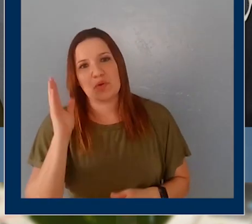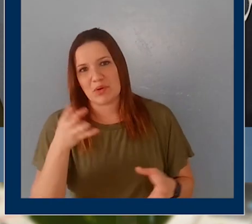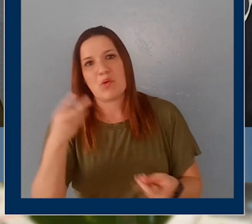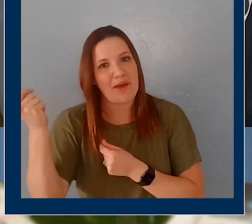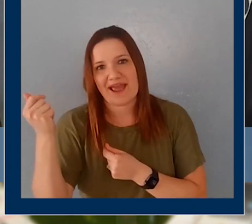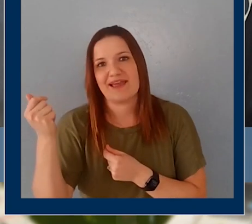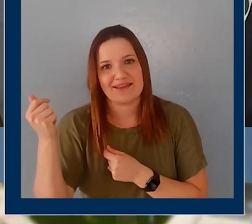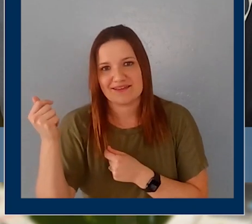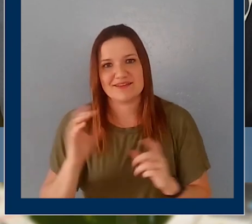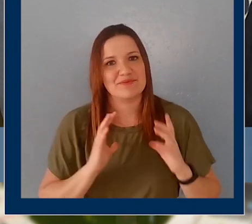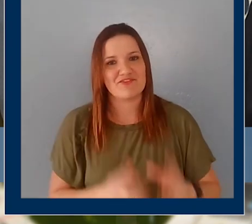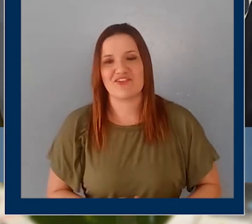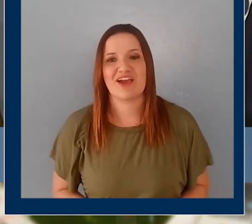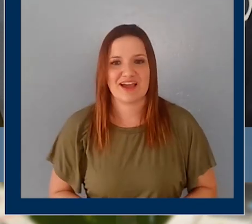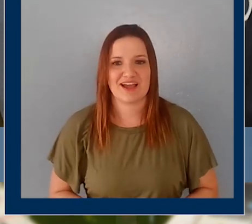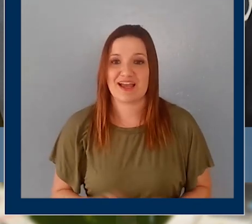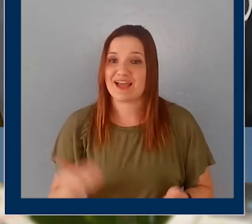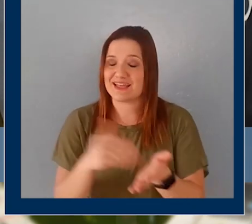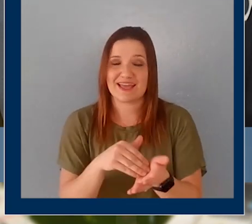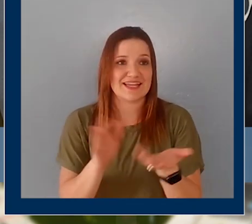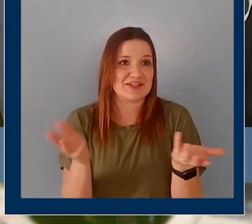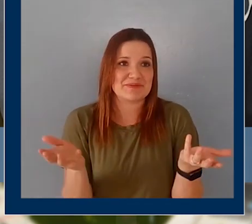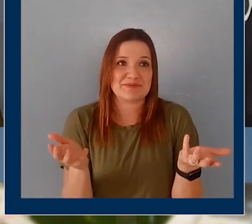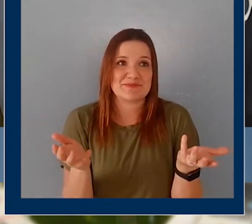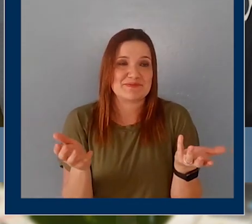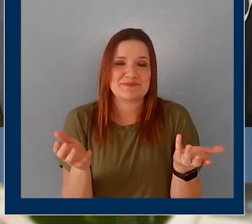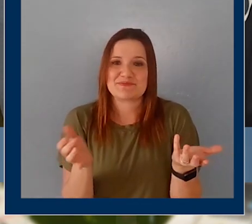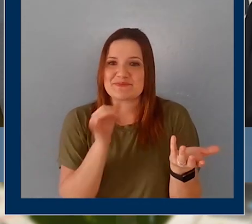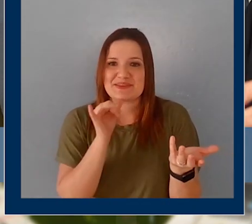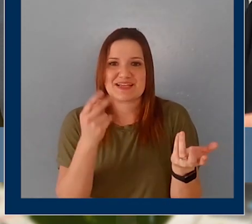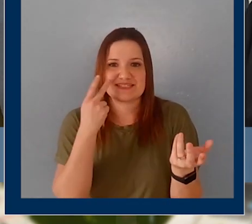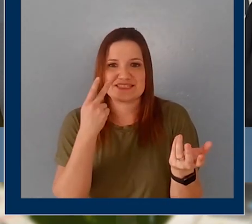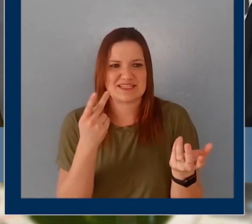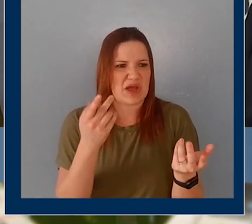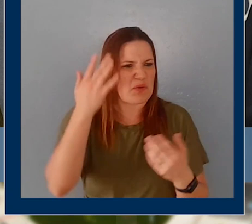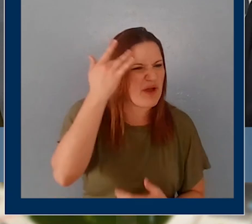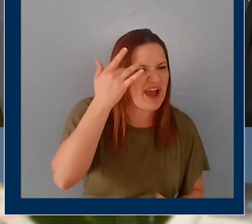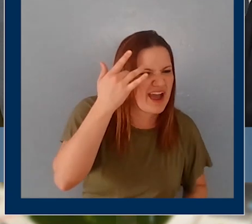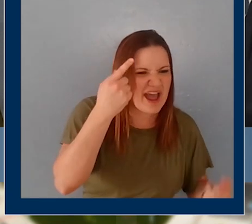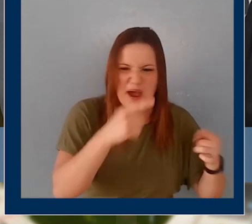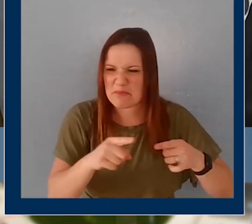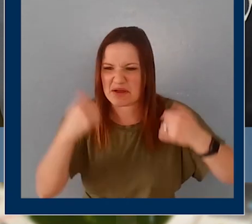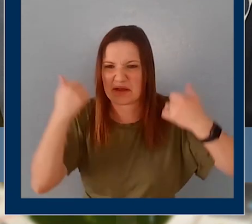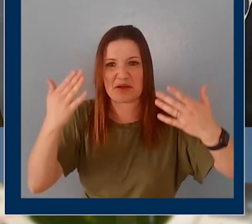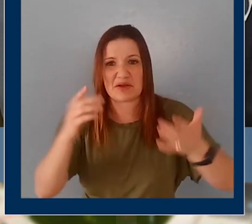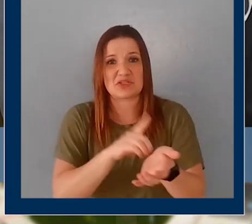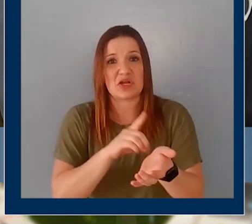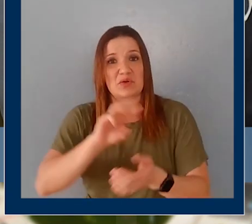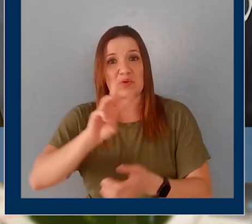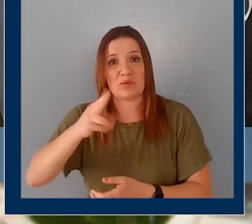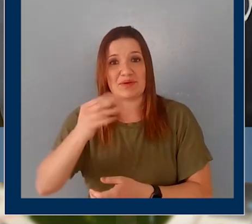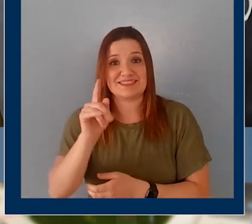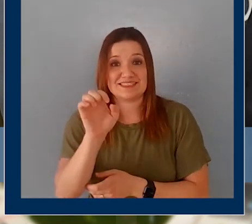Winston actually, she had a pretty moderate to severe reactions, chills and everything. And